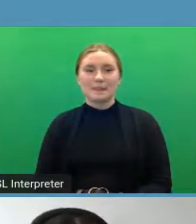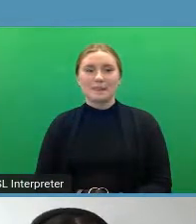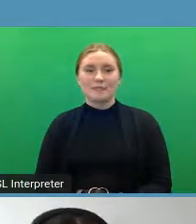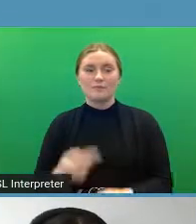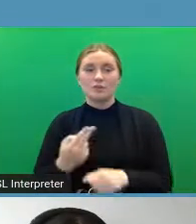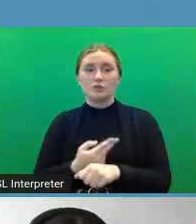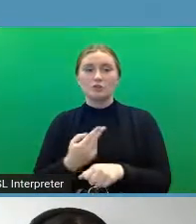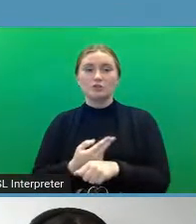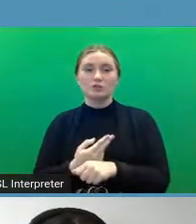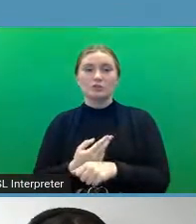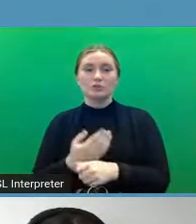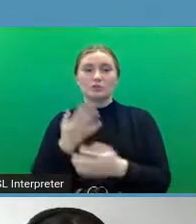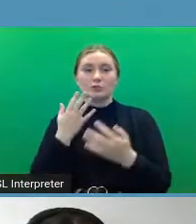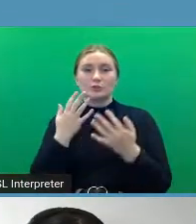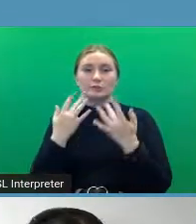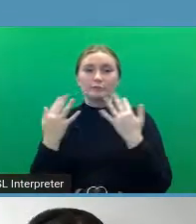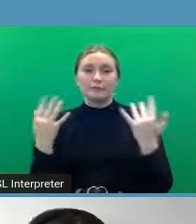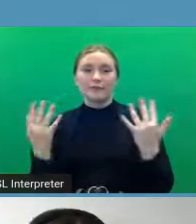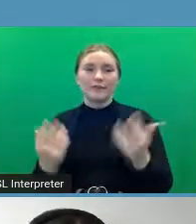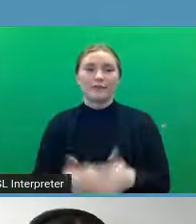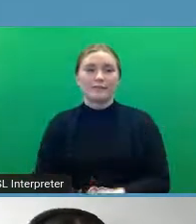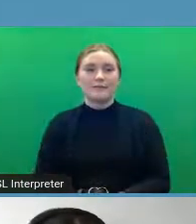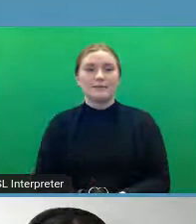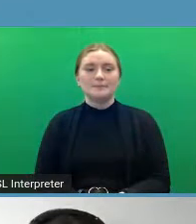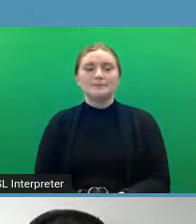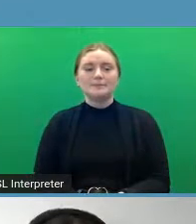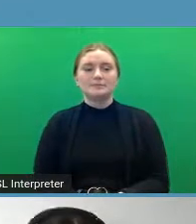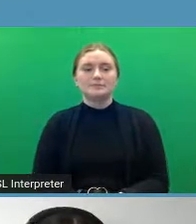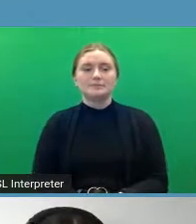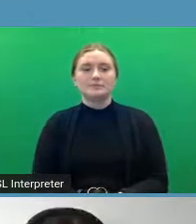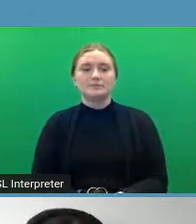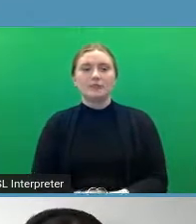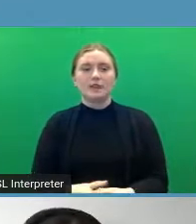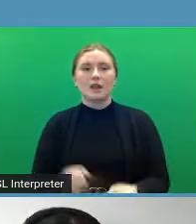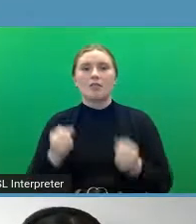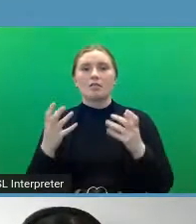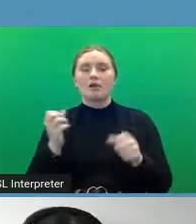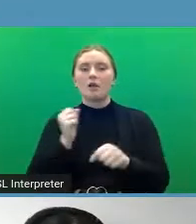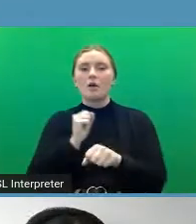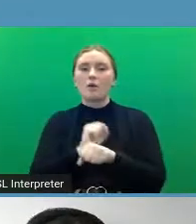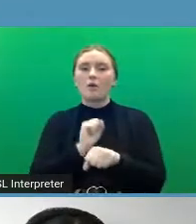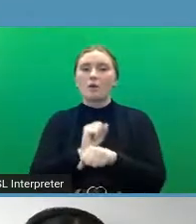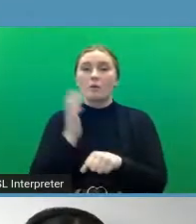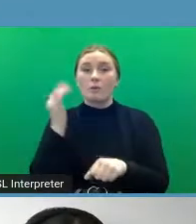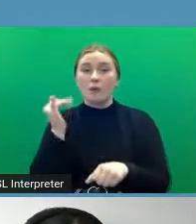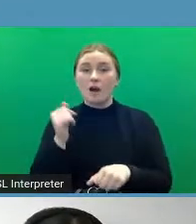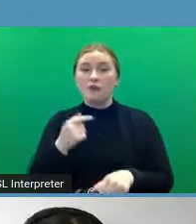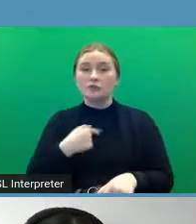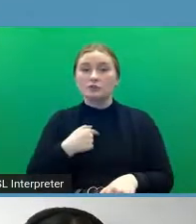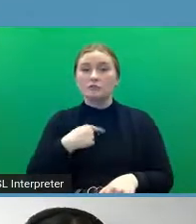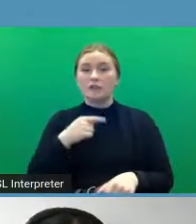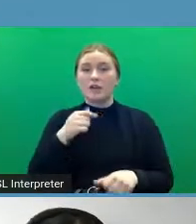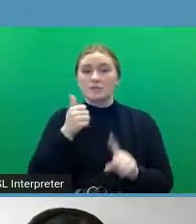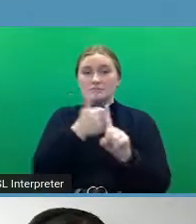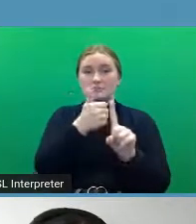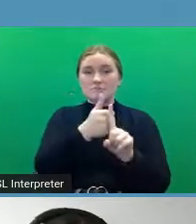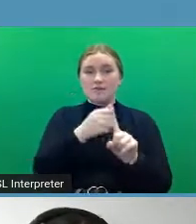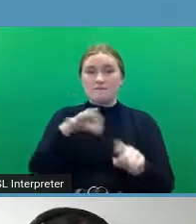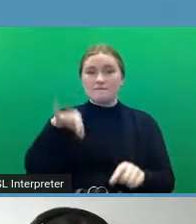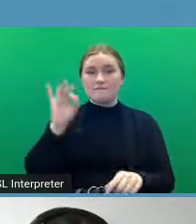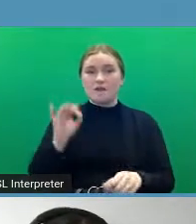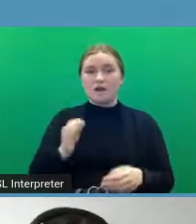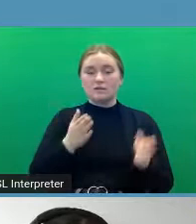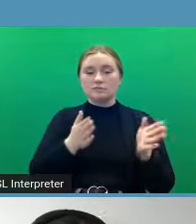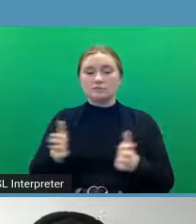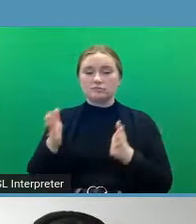user-friendly. I think it's more generous. It's a little bit more work because finding the right pacing to make it intelligible can be more challenging. It's a